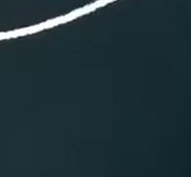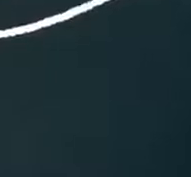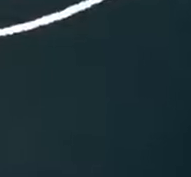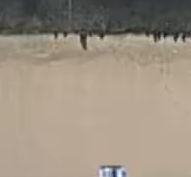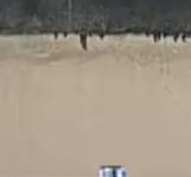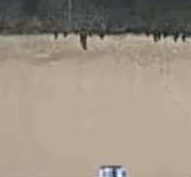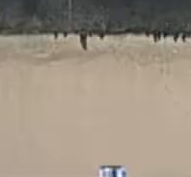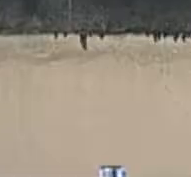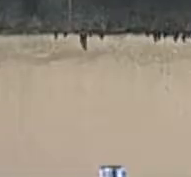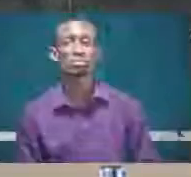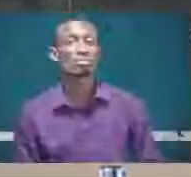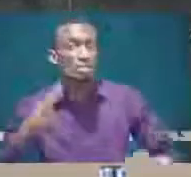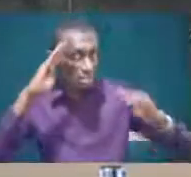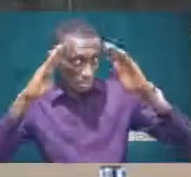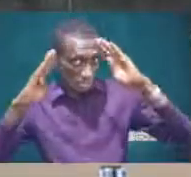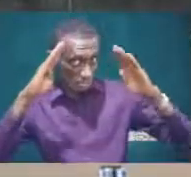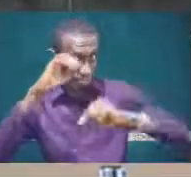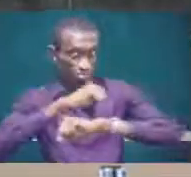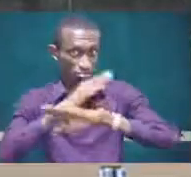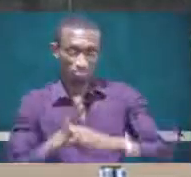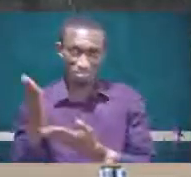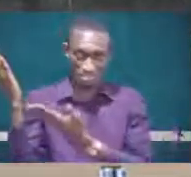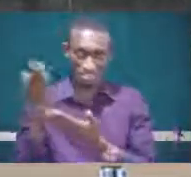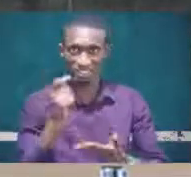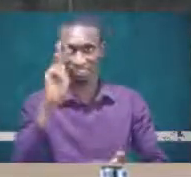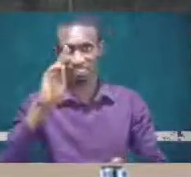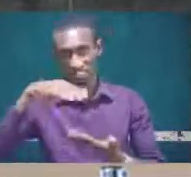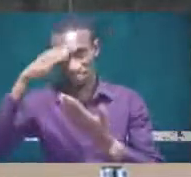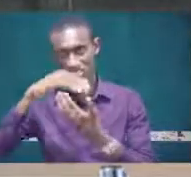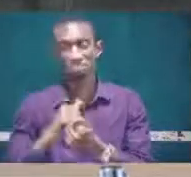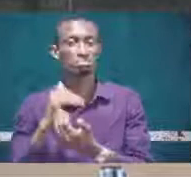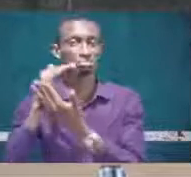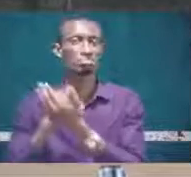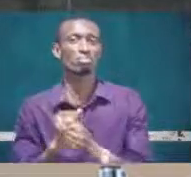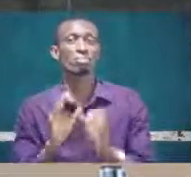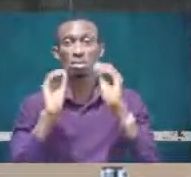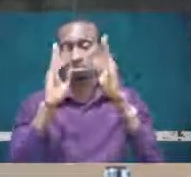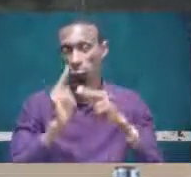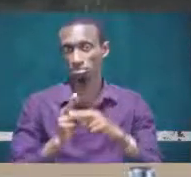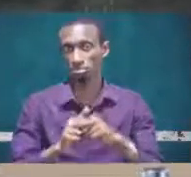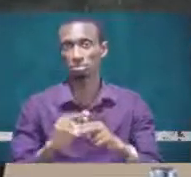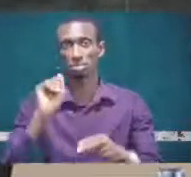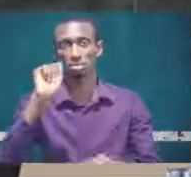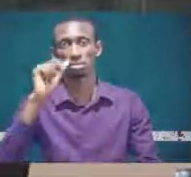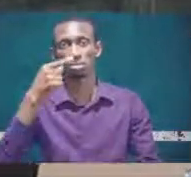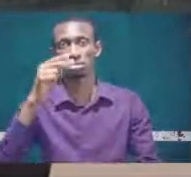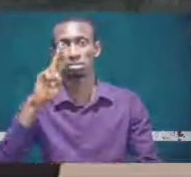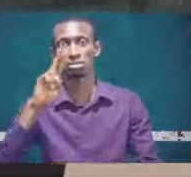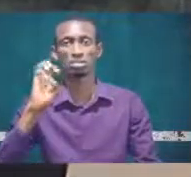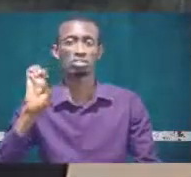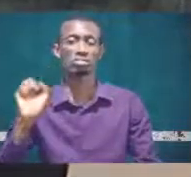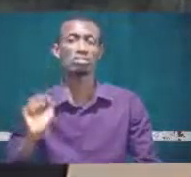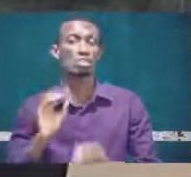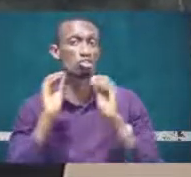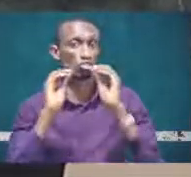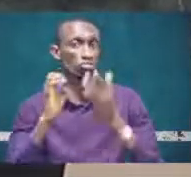Board. Hello students, welcome to TV Learning Programs. I'm teacher Aggrey, teacher of economics. Today I'm